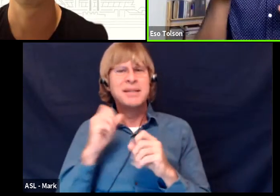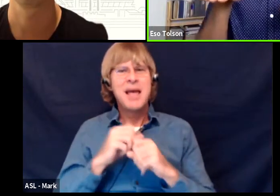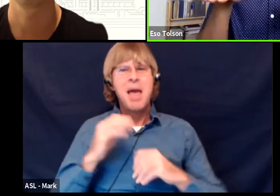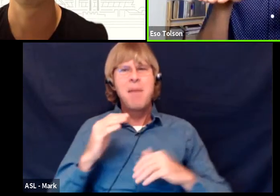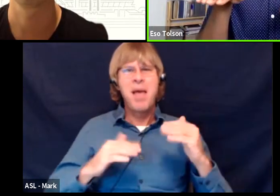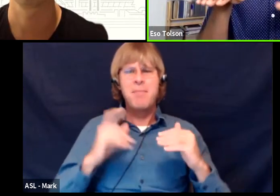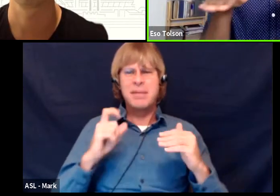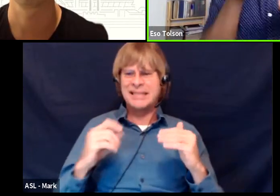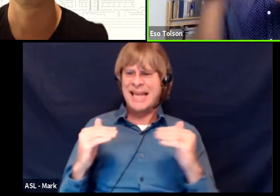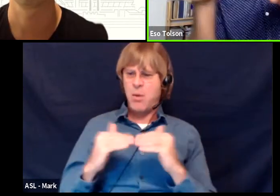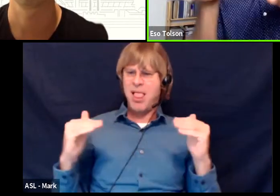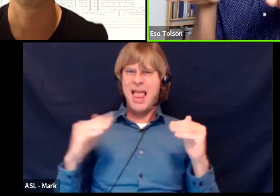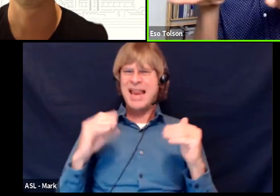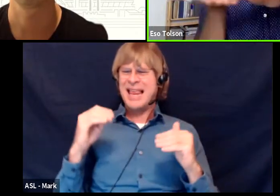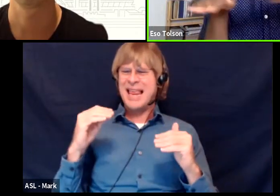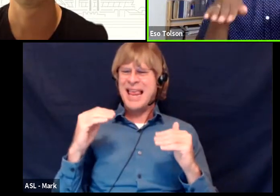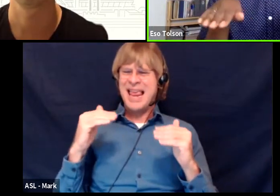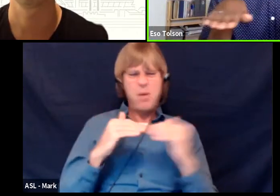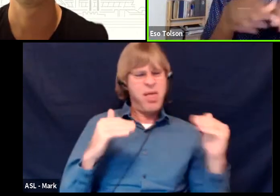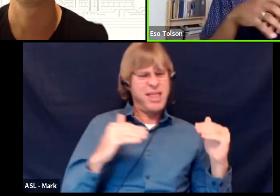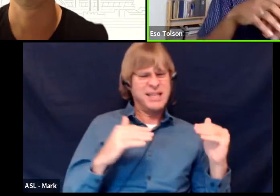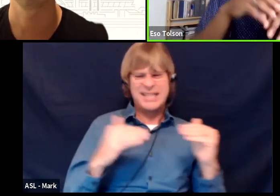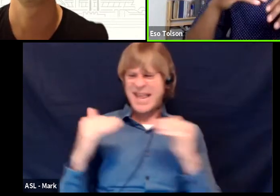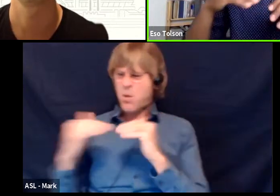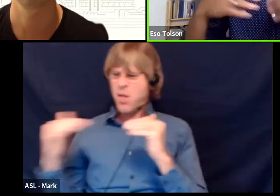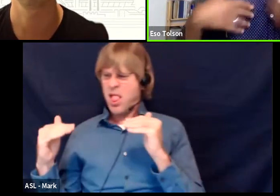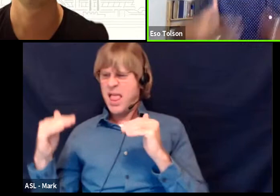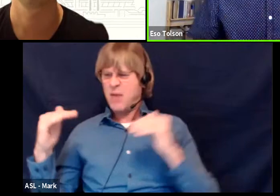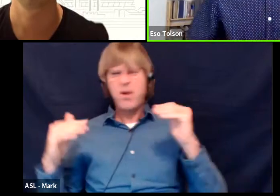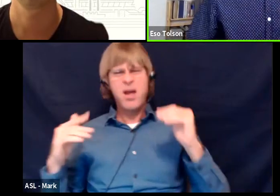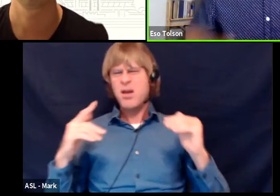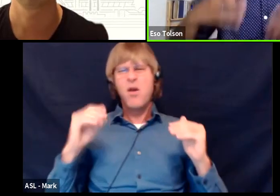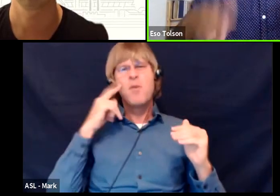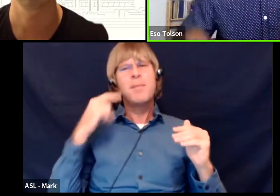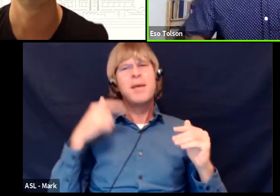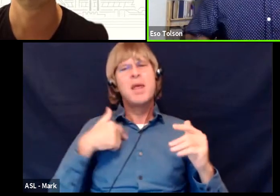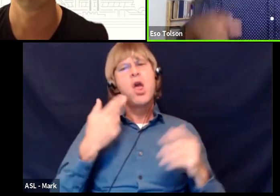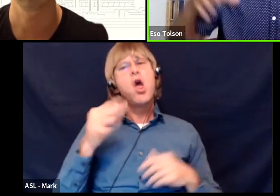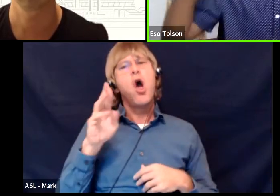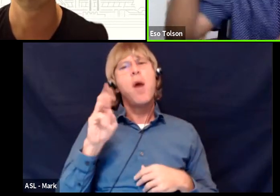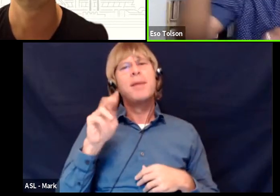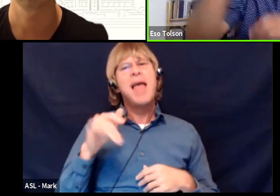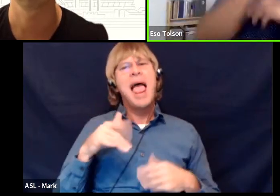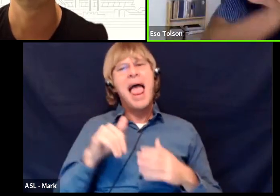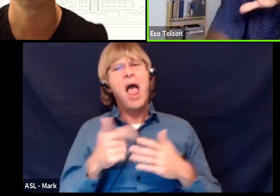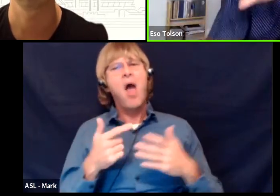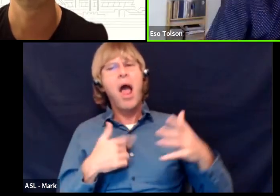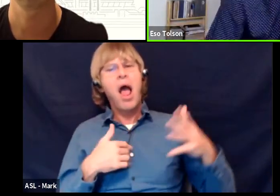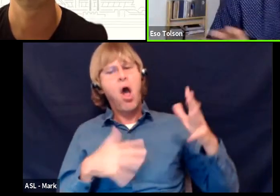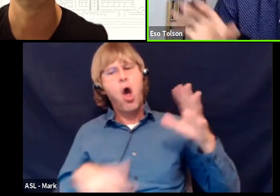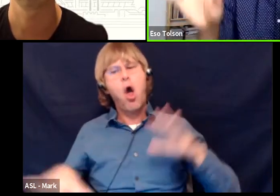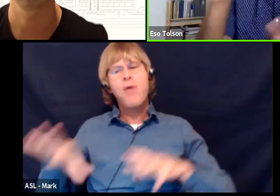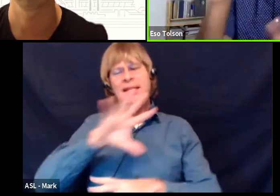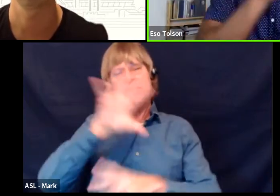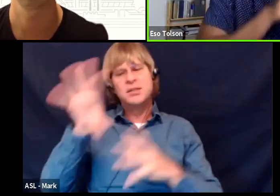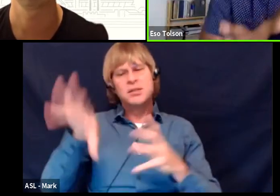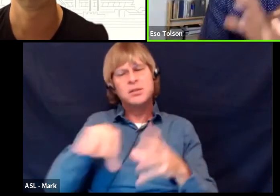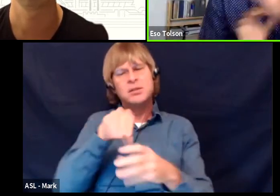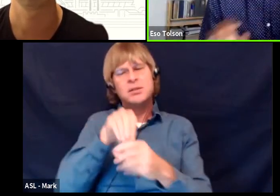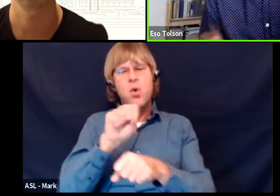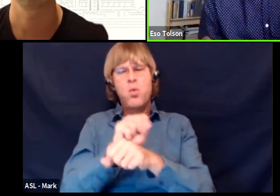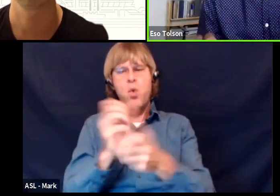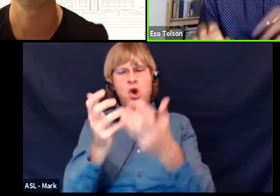have to be equal, and it's like equal this and equal that. For me, it's about harmony. It's like, how do all of these things